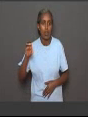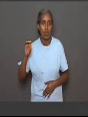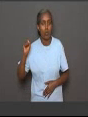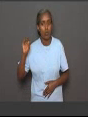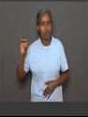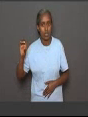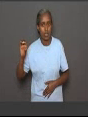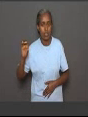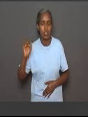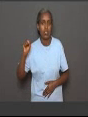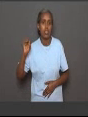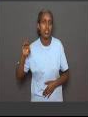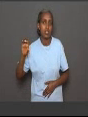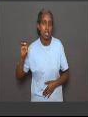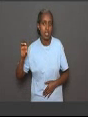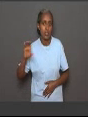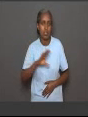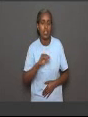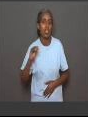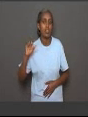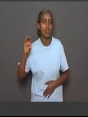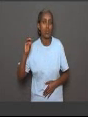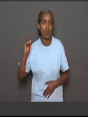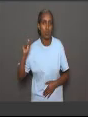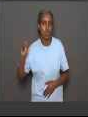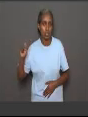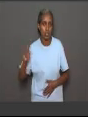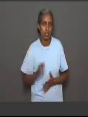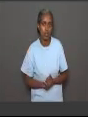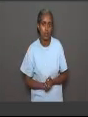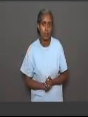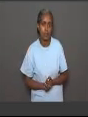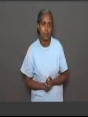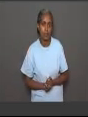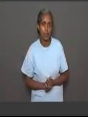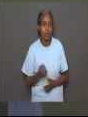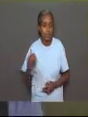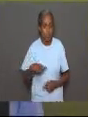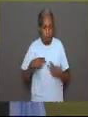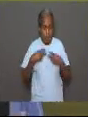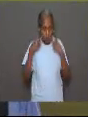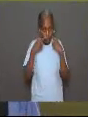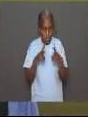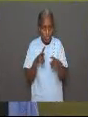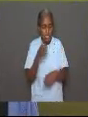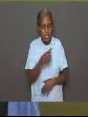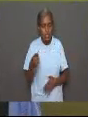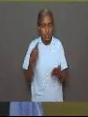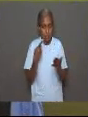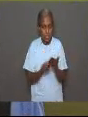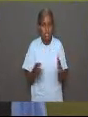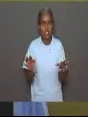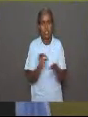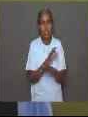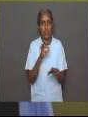They are cosecant, secant, and cotangent. We have seen